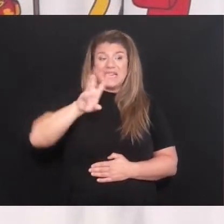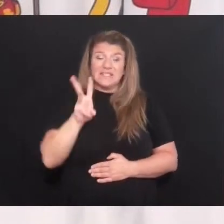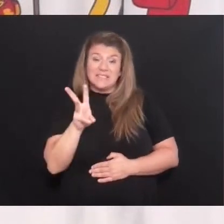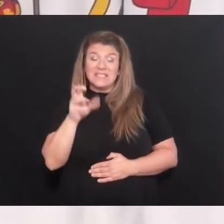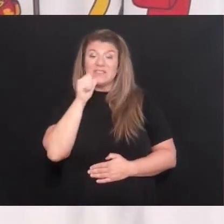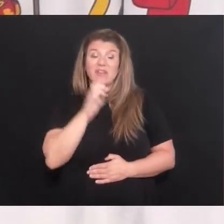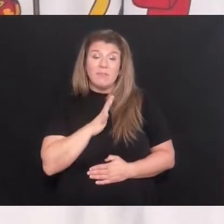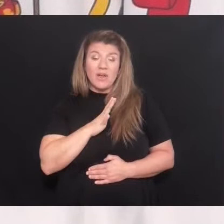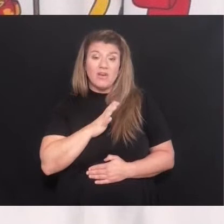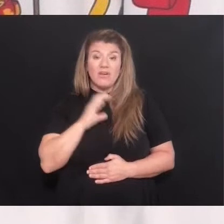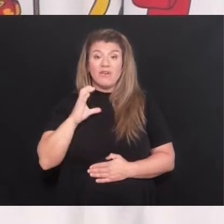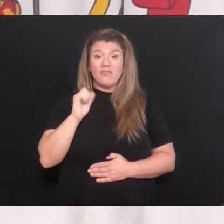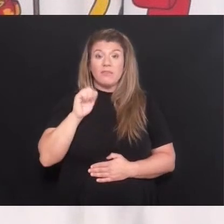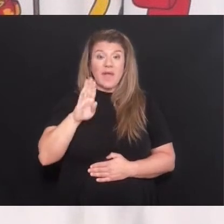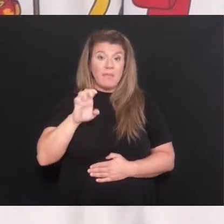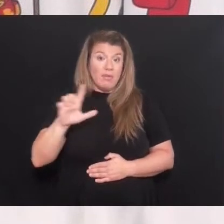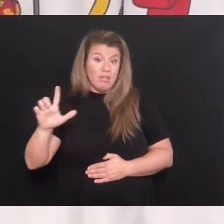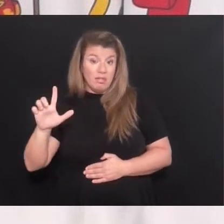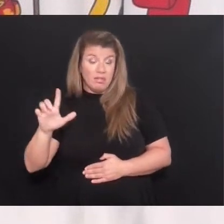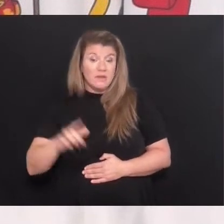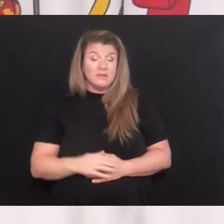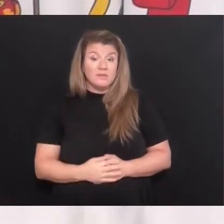86-year-old female from Cabell County.